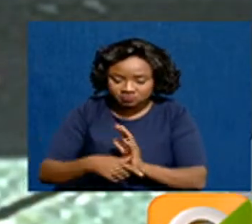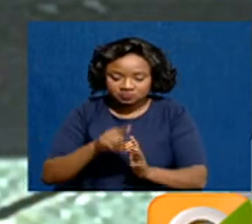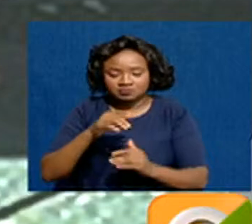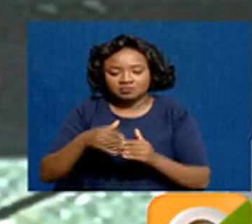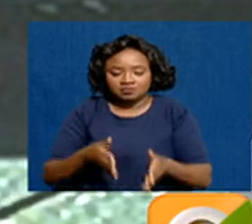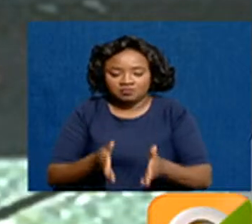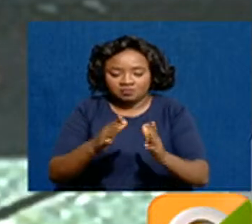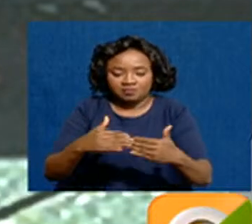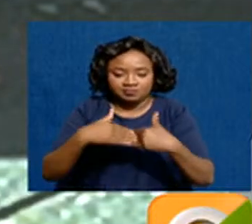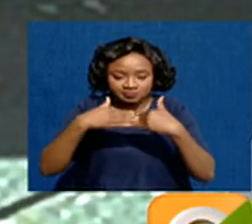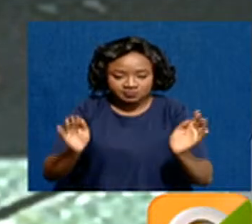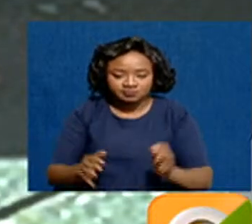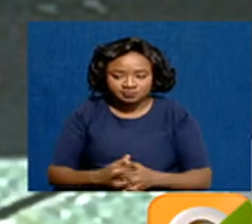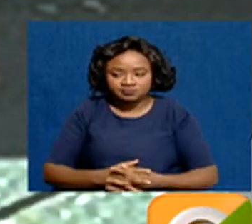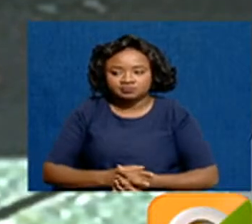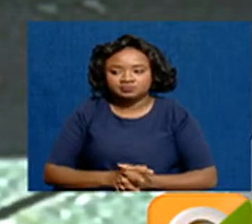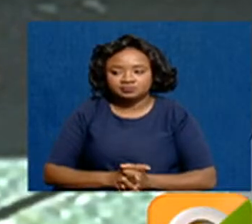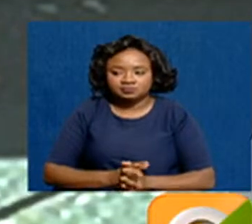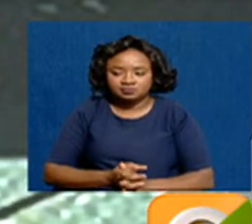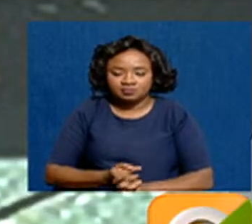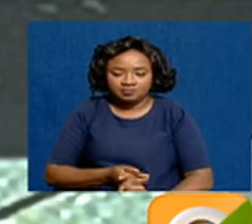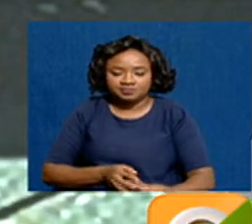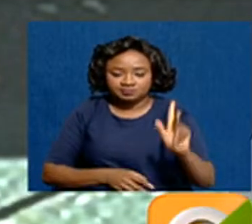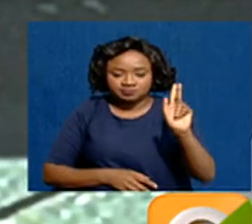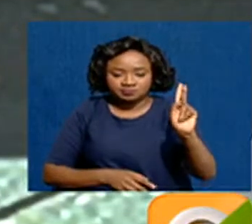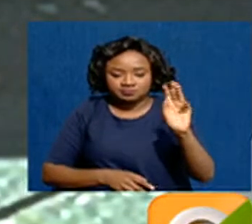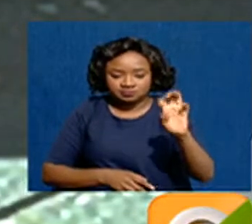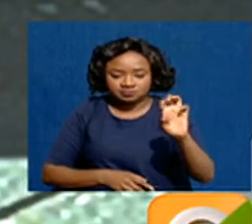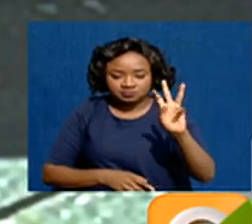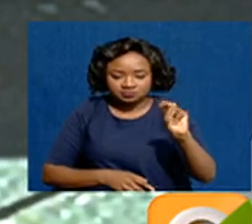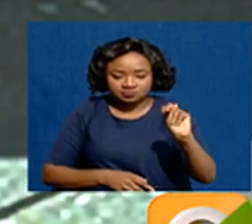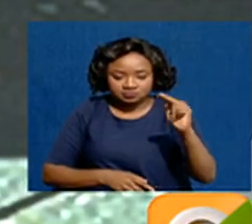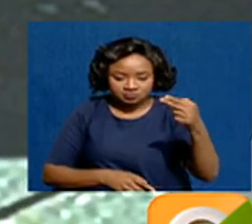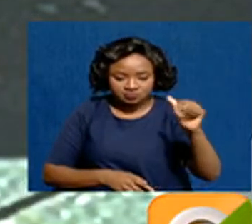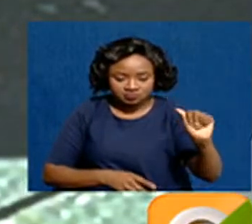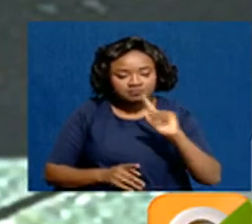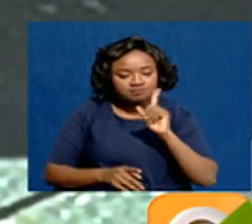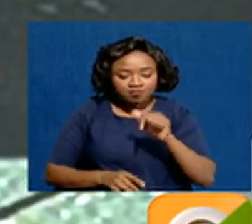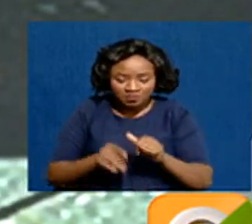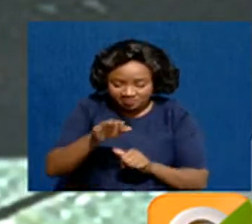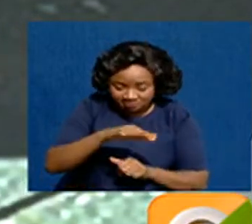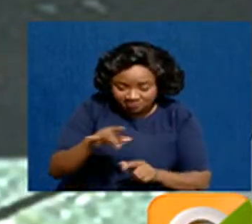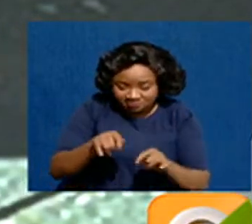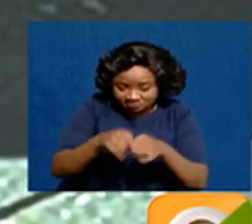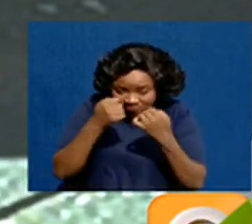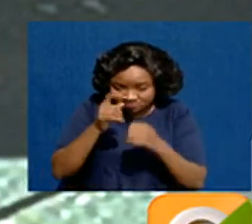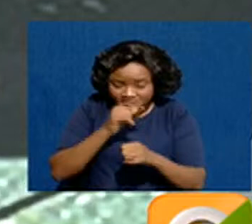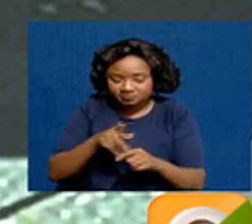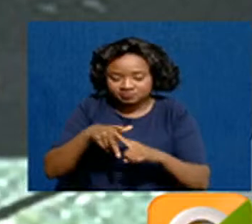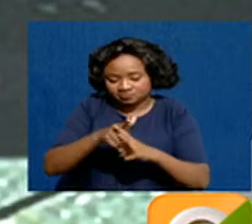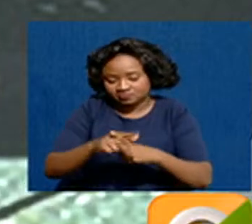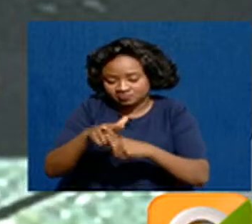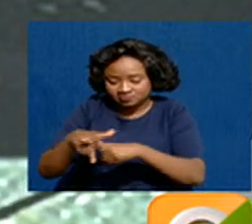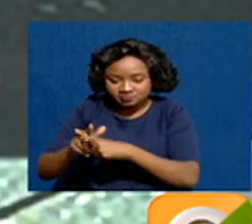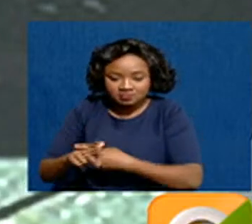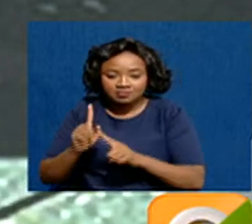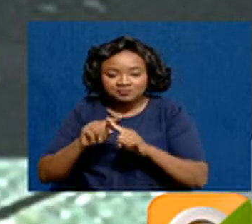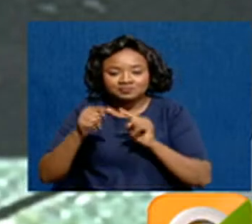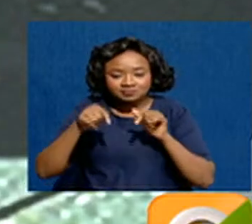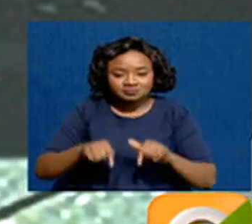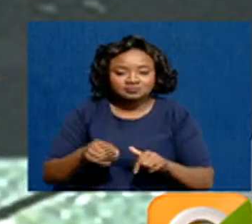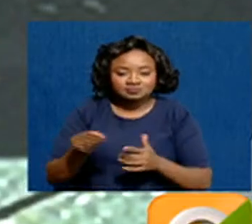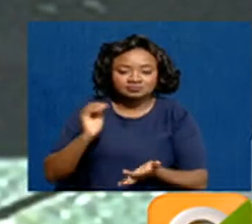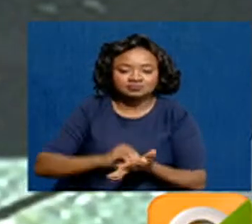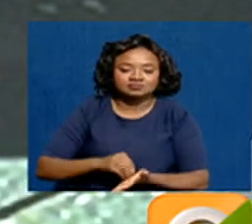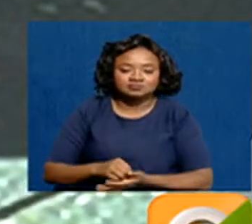been closed due to that. Kenna said they had undertaken repairs to the damaged section. Correct. It's been closed this past weekend. It